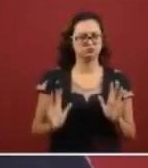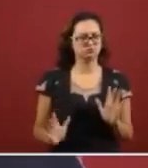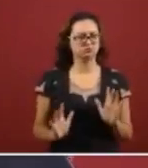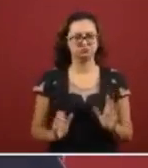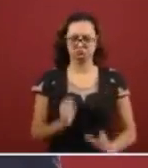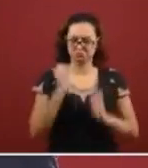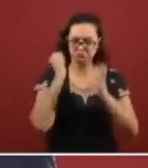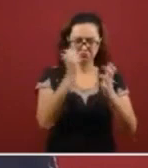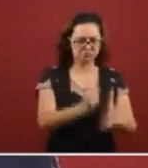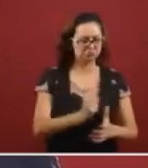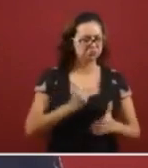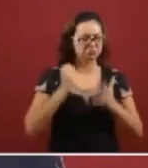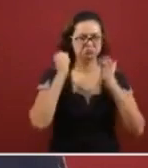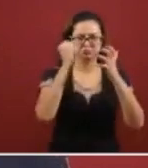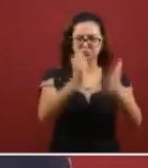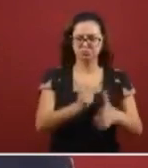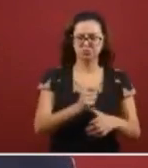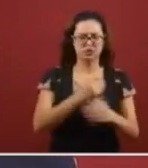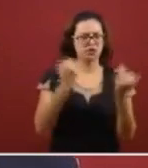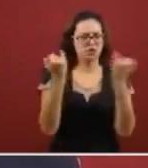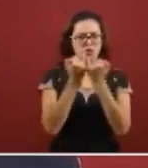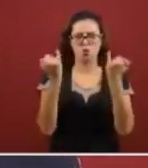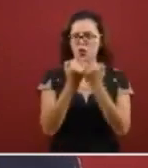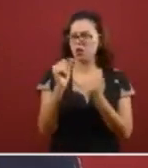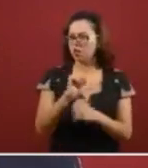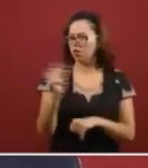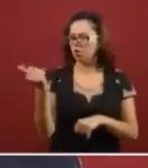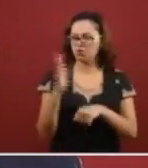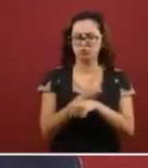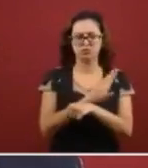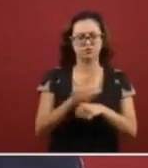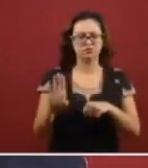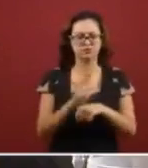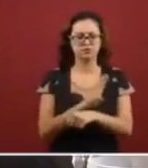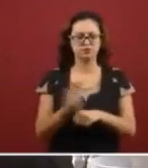Just as we're giving all benefits,